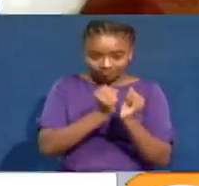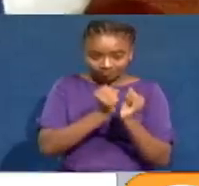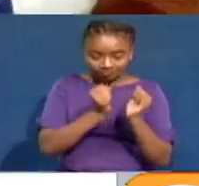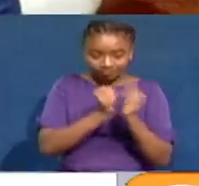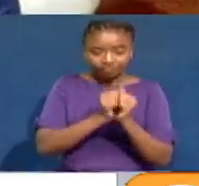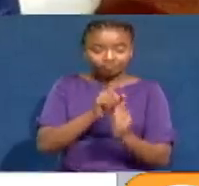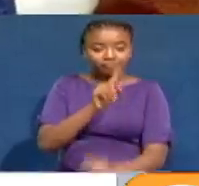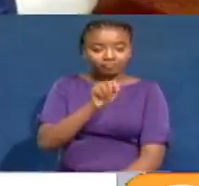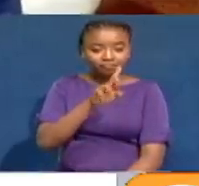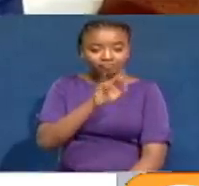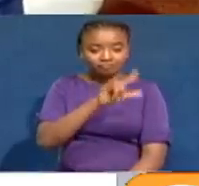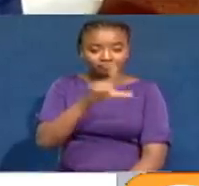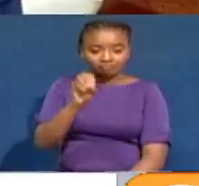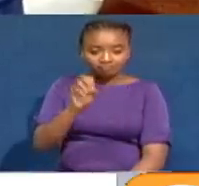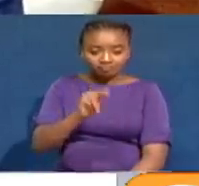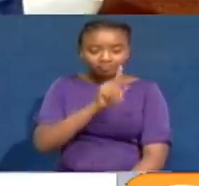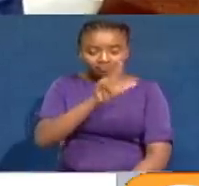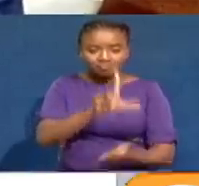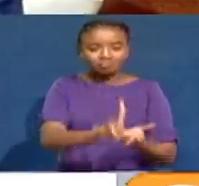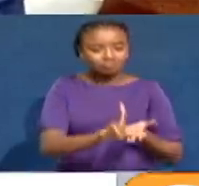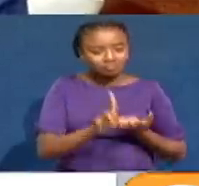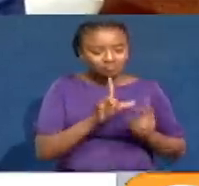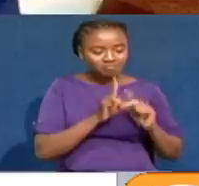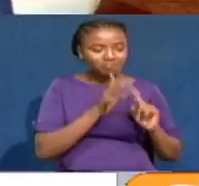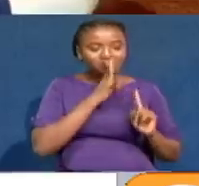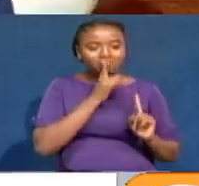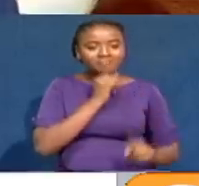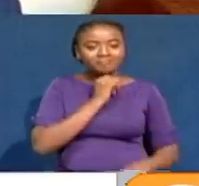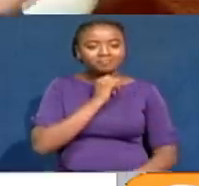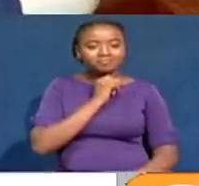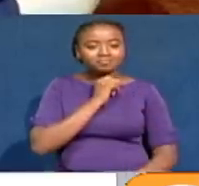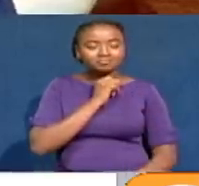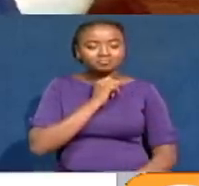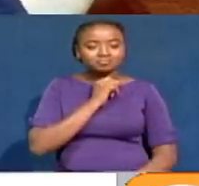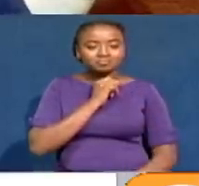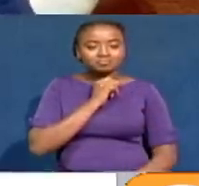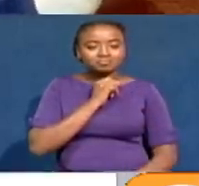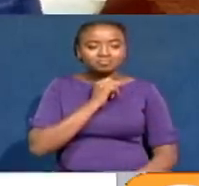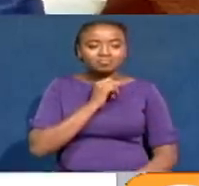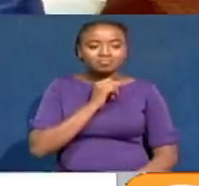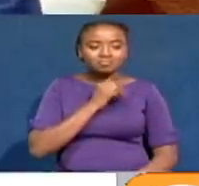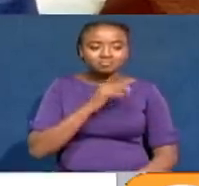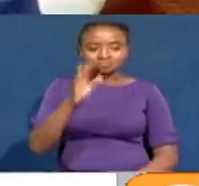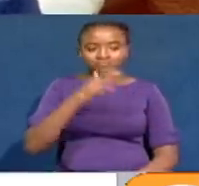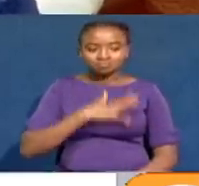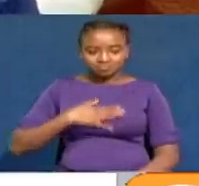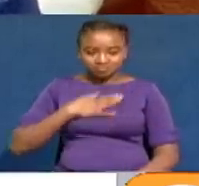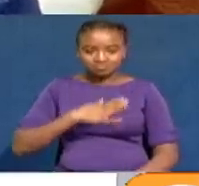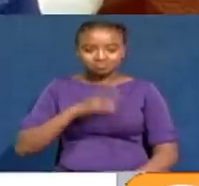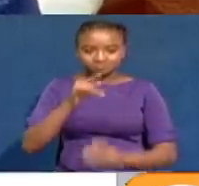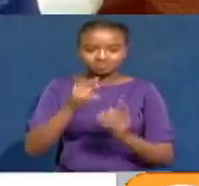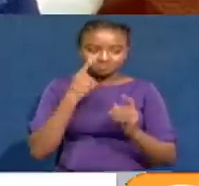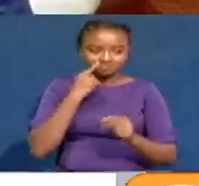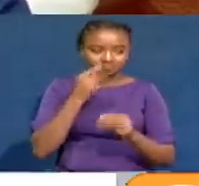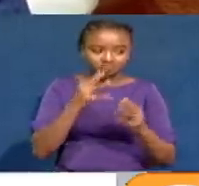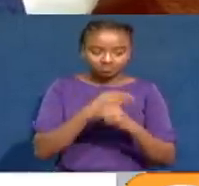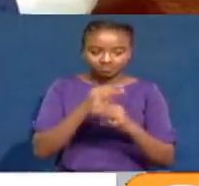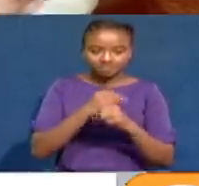people are angry and dissatisfied with this regime. If you can take a pen and paper, Jeff, unisaidie kufanya hii